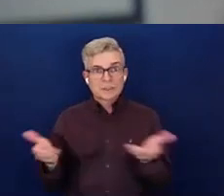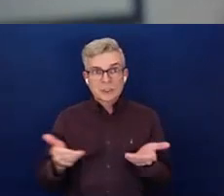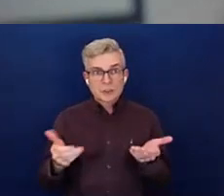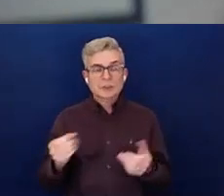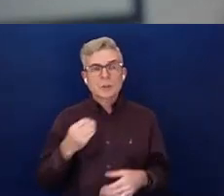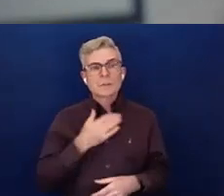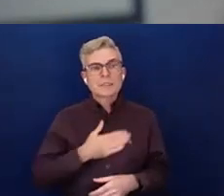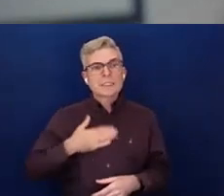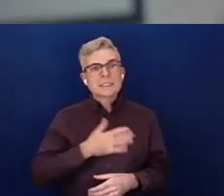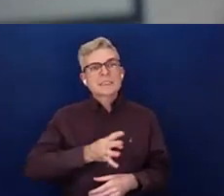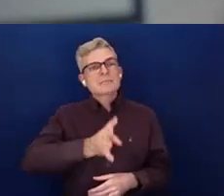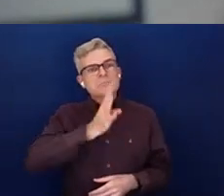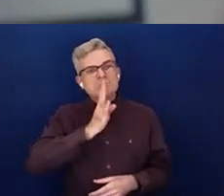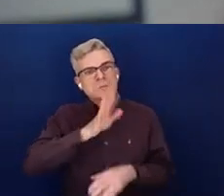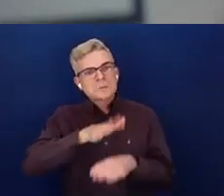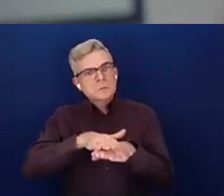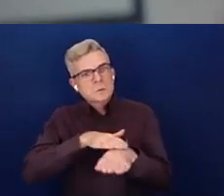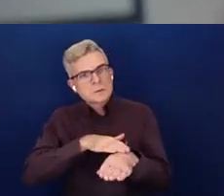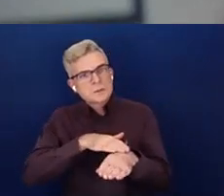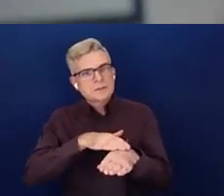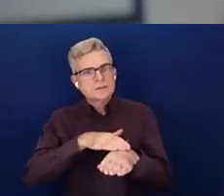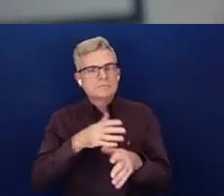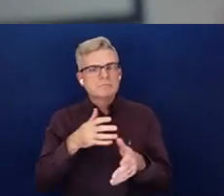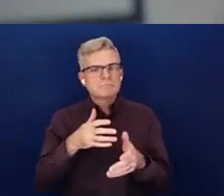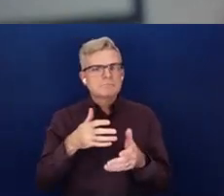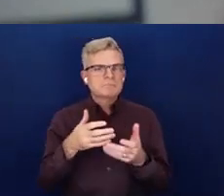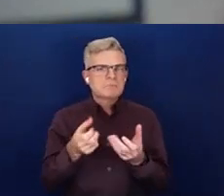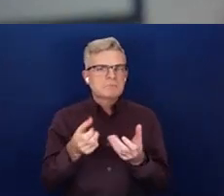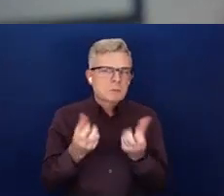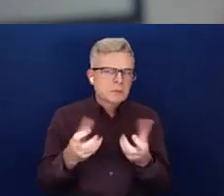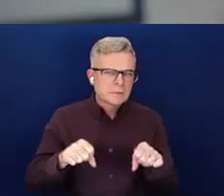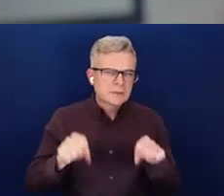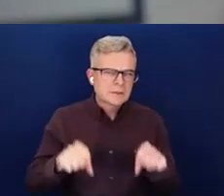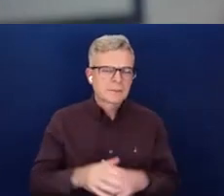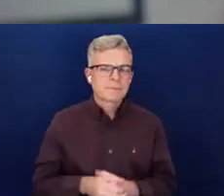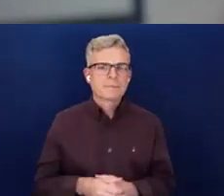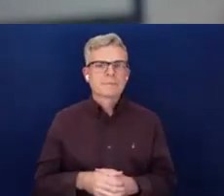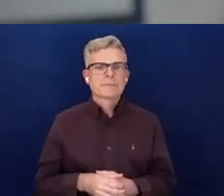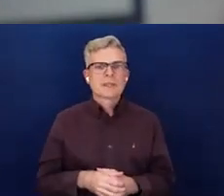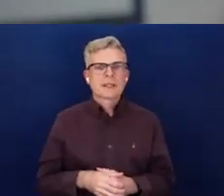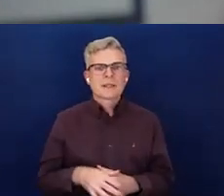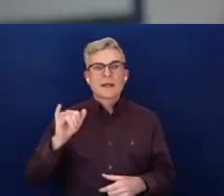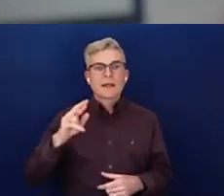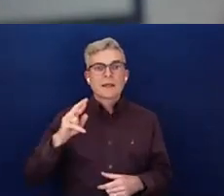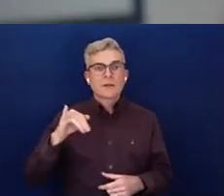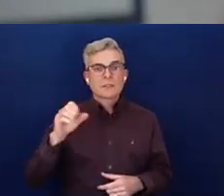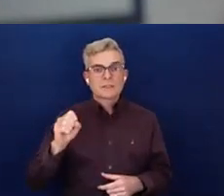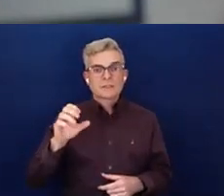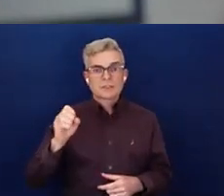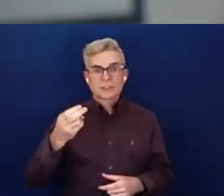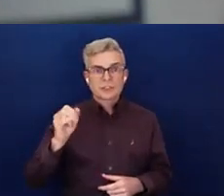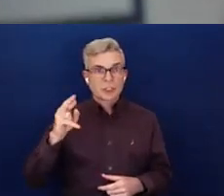speak slowly as much as possible. Iris Shiro in the chat box